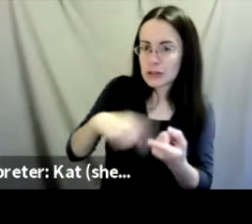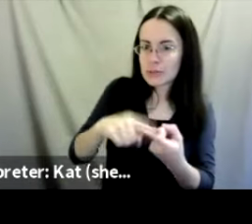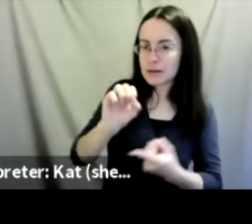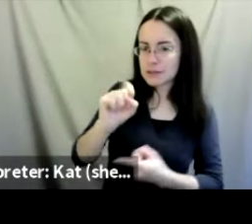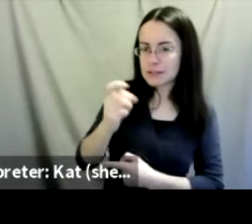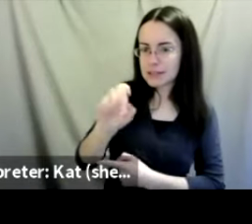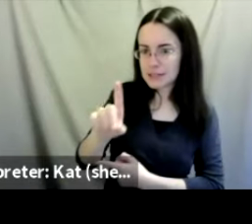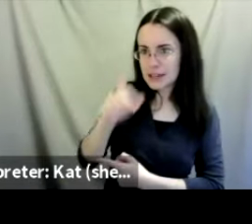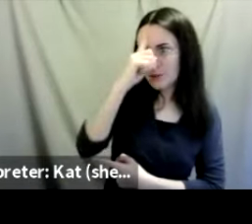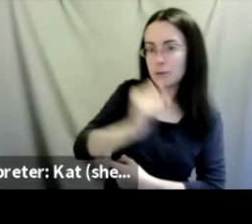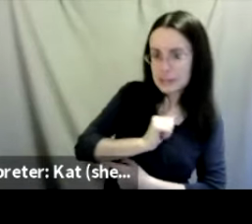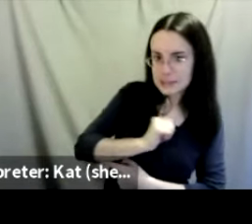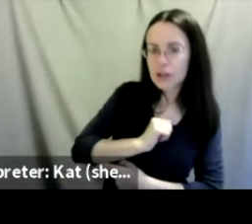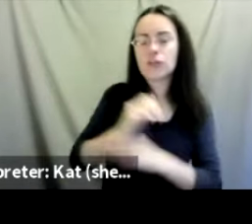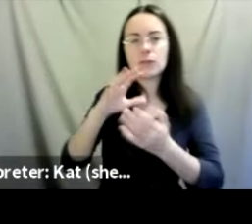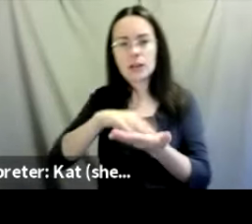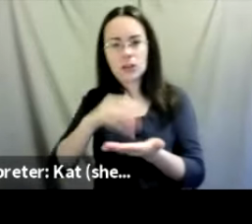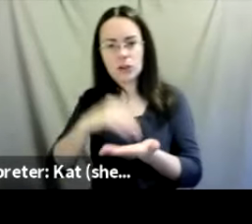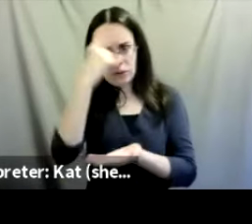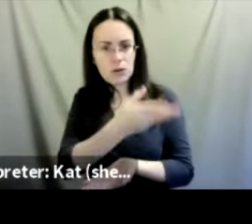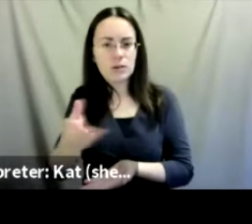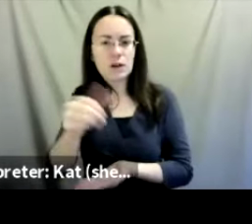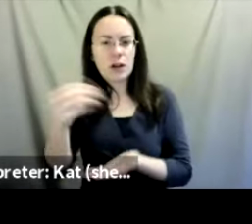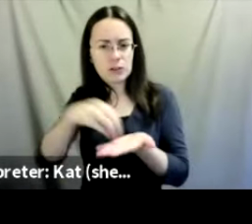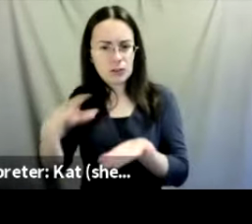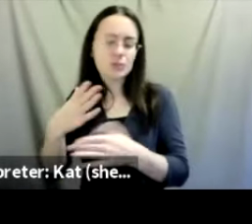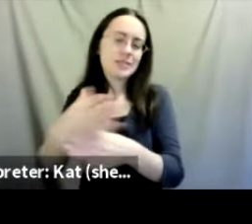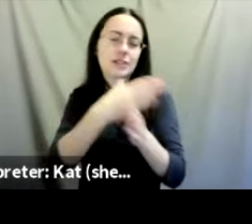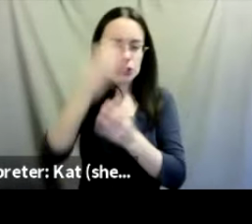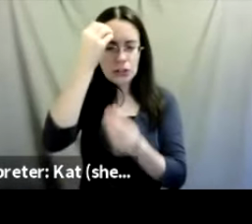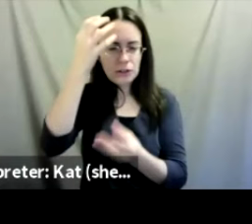and for those around me, and maybe sharing information to other teens who might be in the